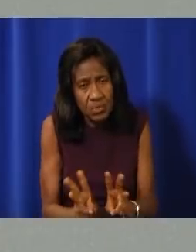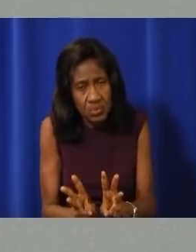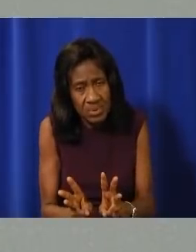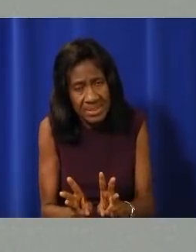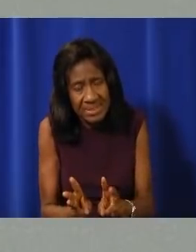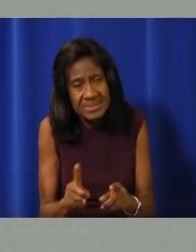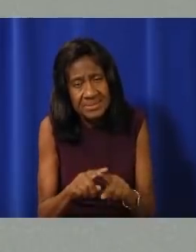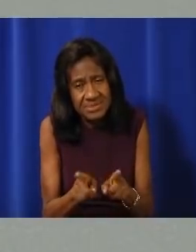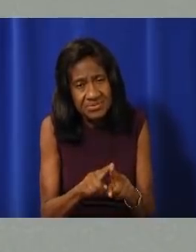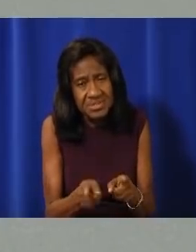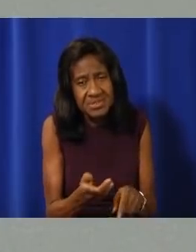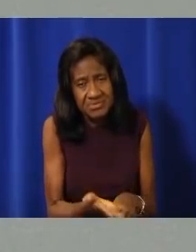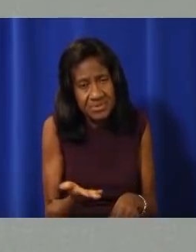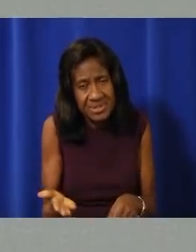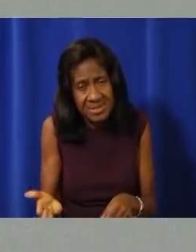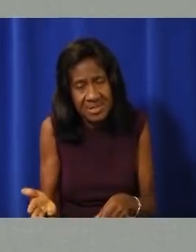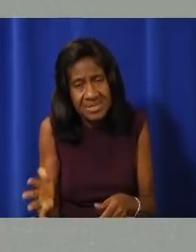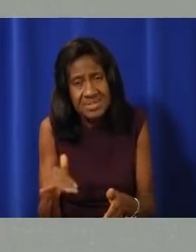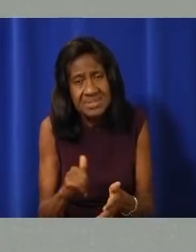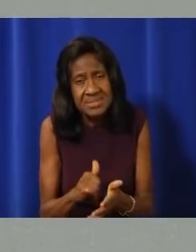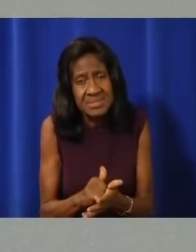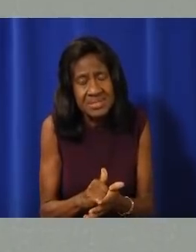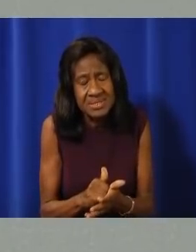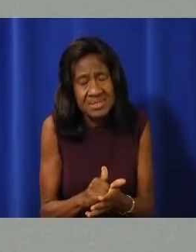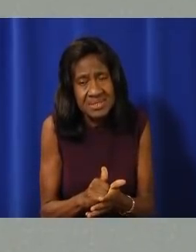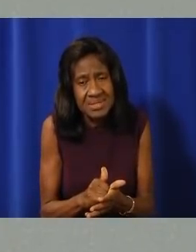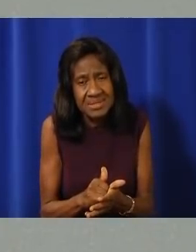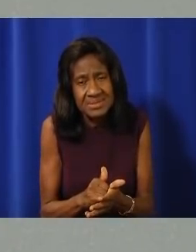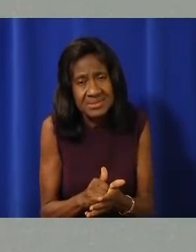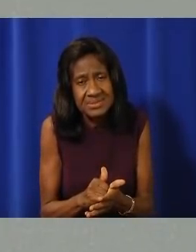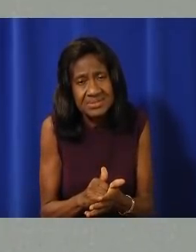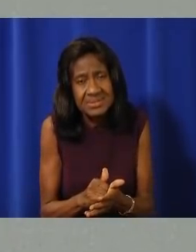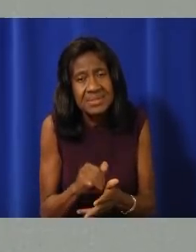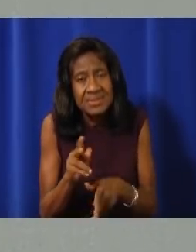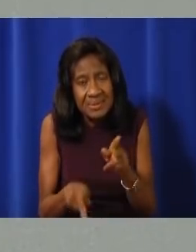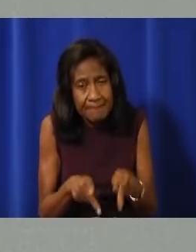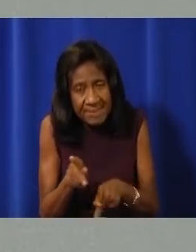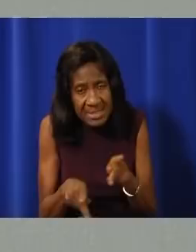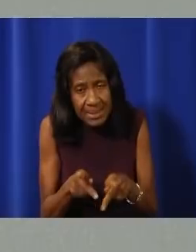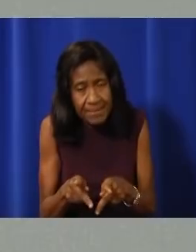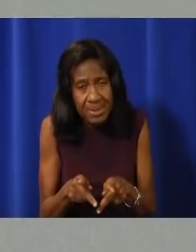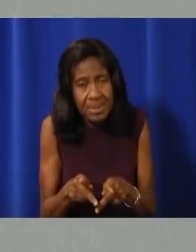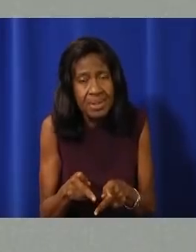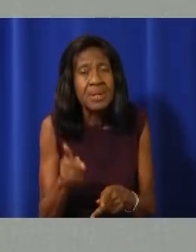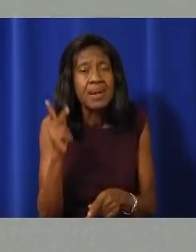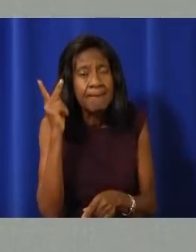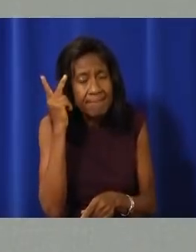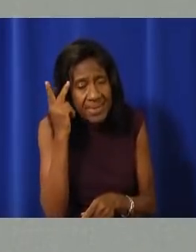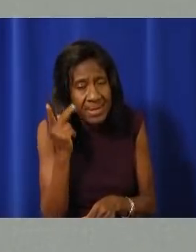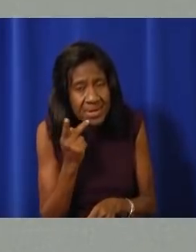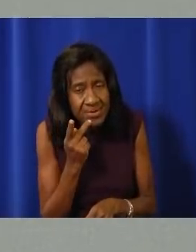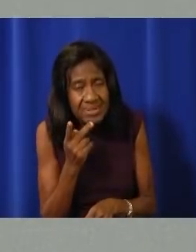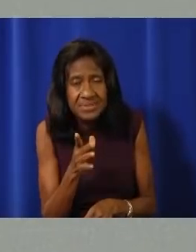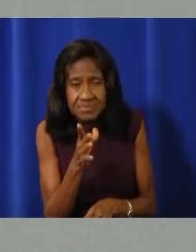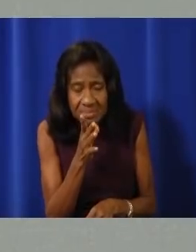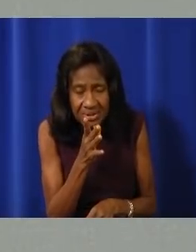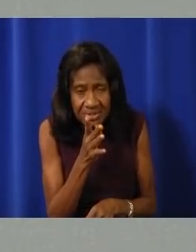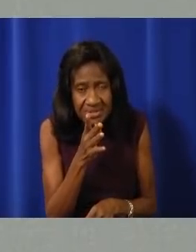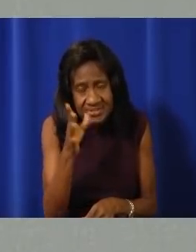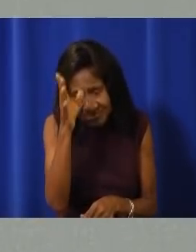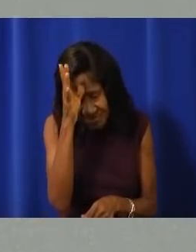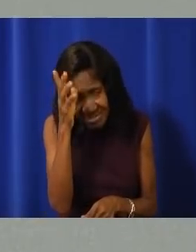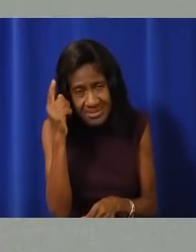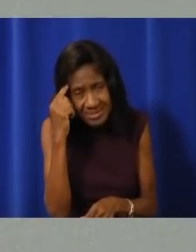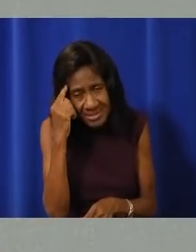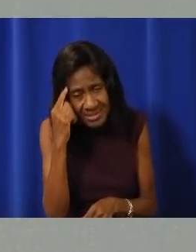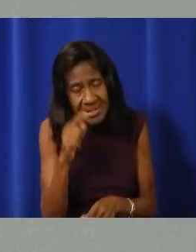relevant, that are of concern to our people, our parents, our mothers, fathers, even